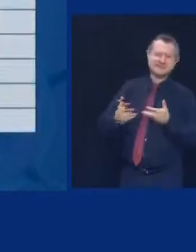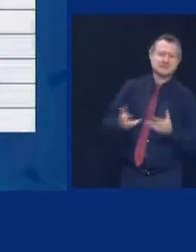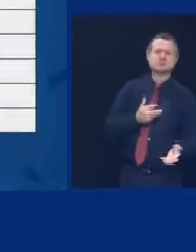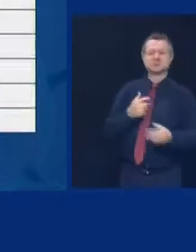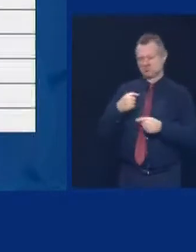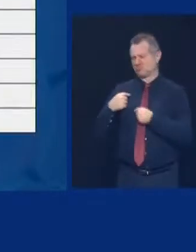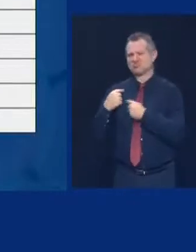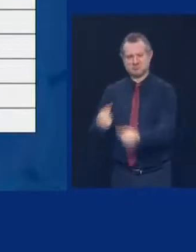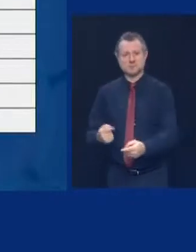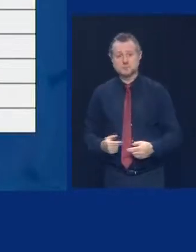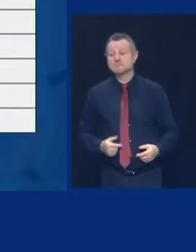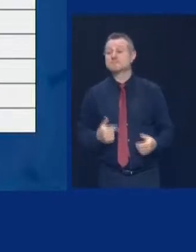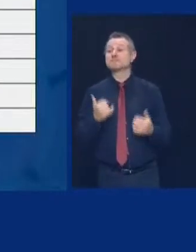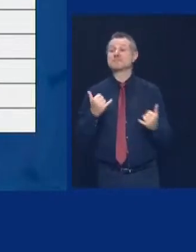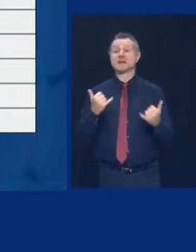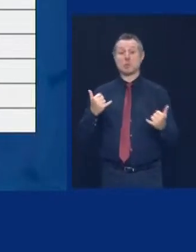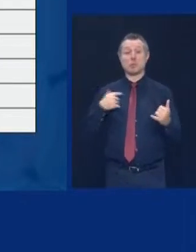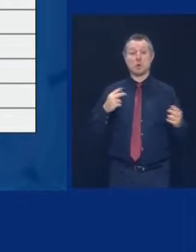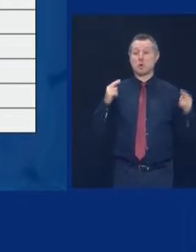The current microclusters,